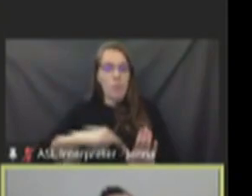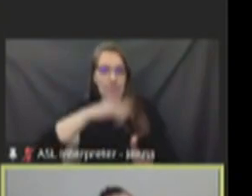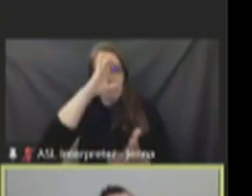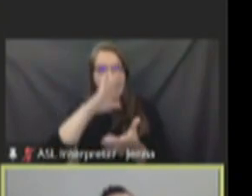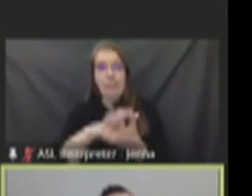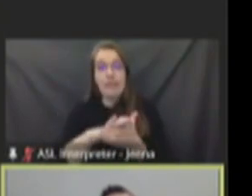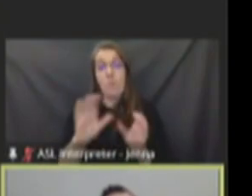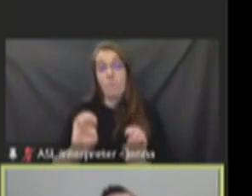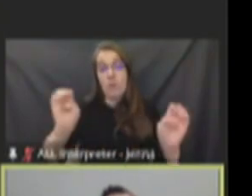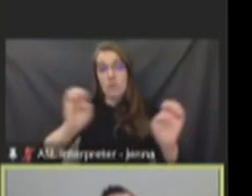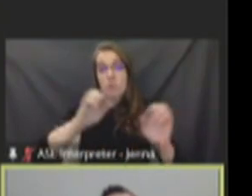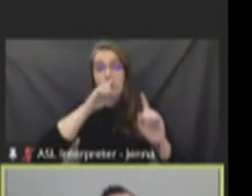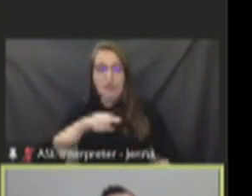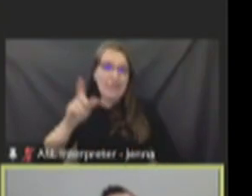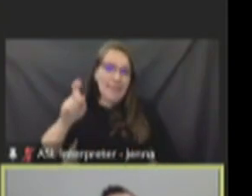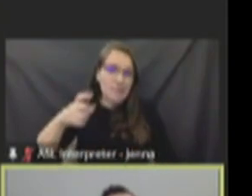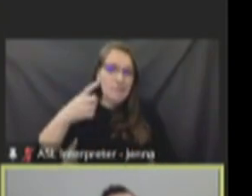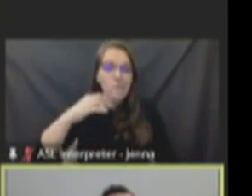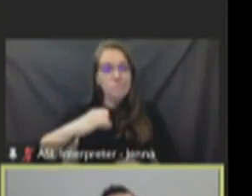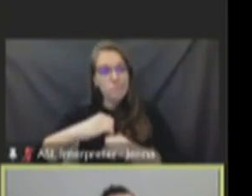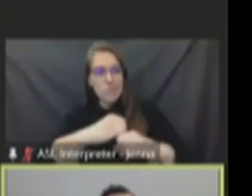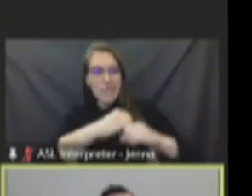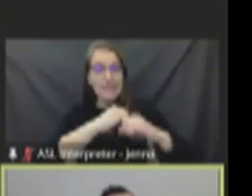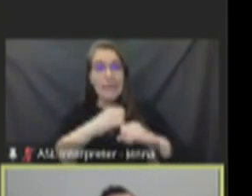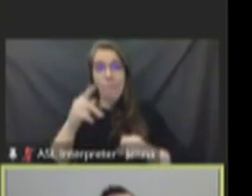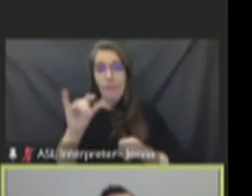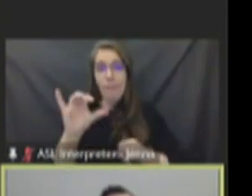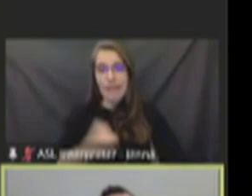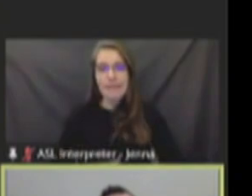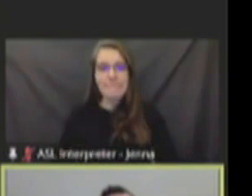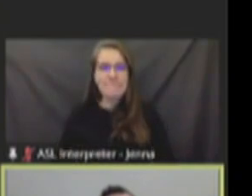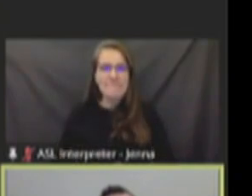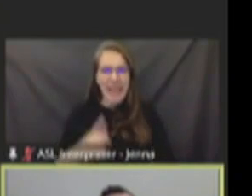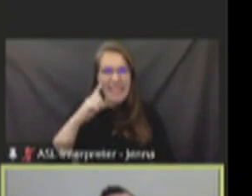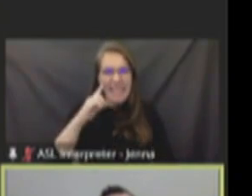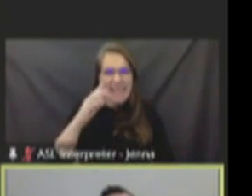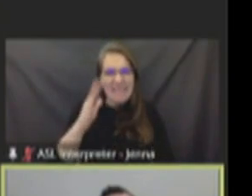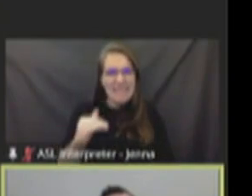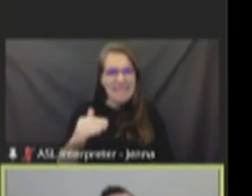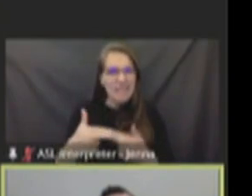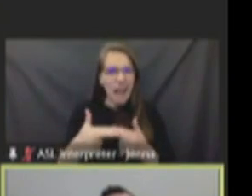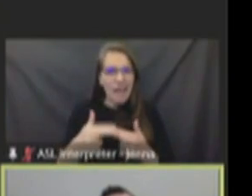protect the public. And Andrea, I forget if I have another slide after this.